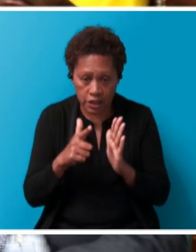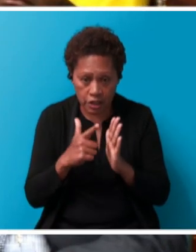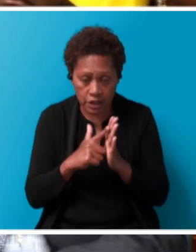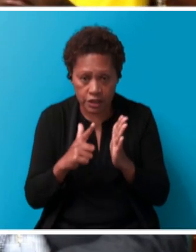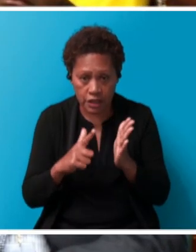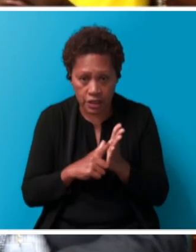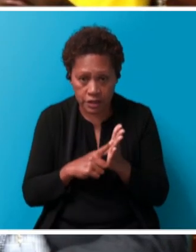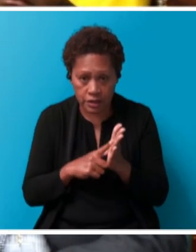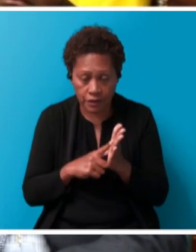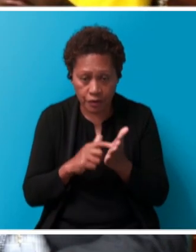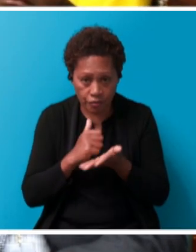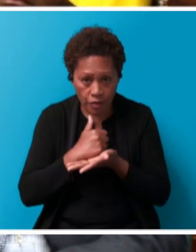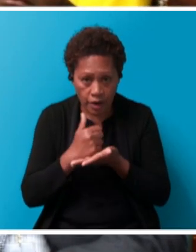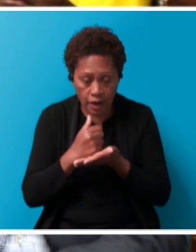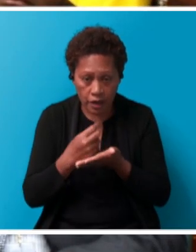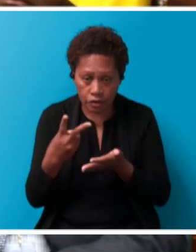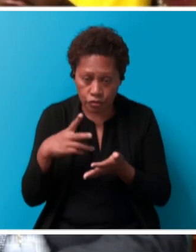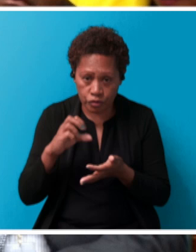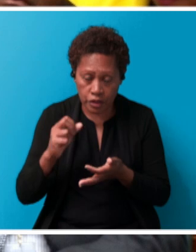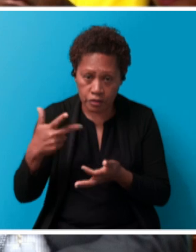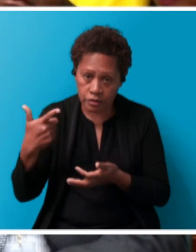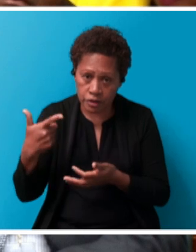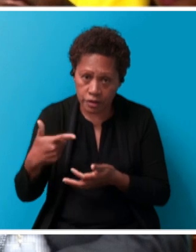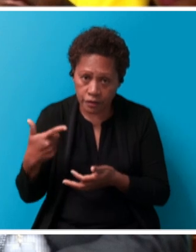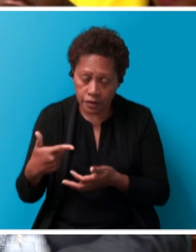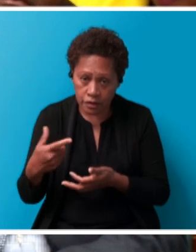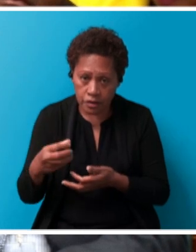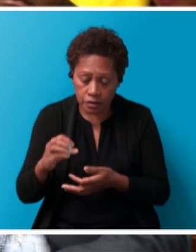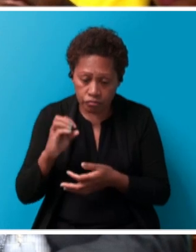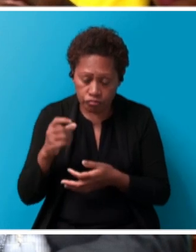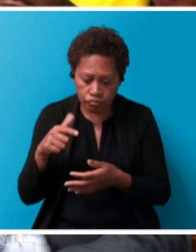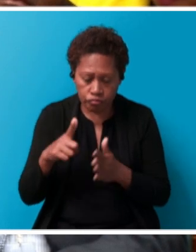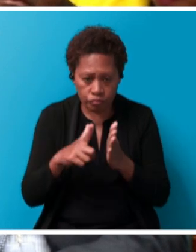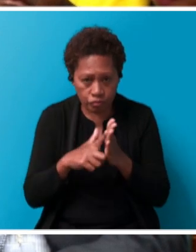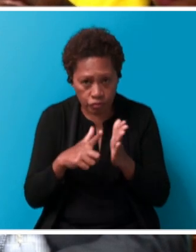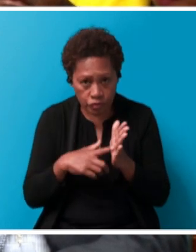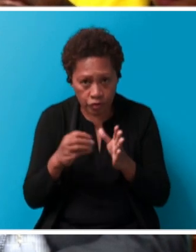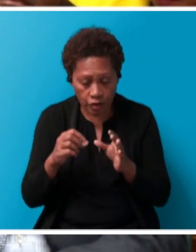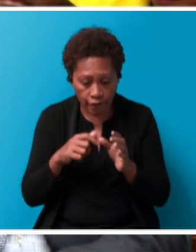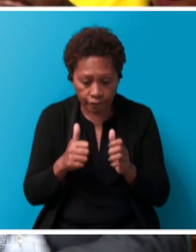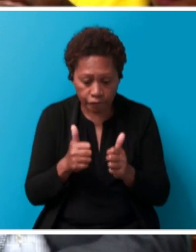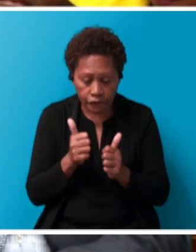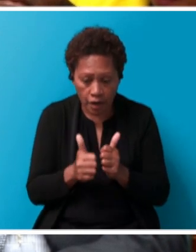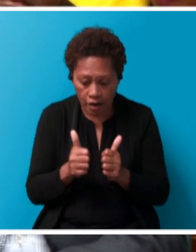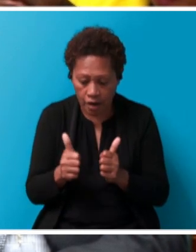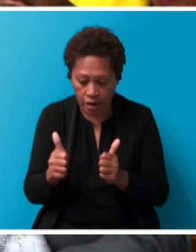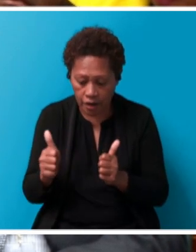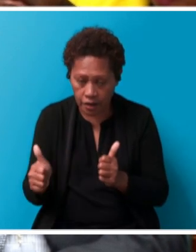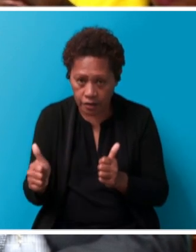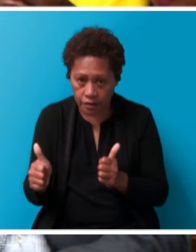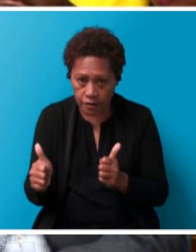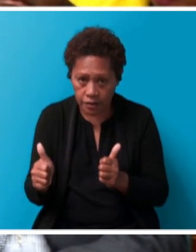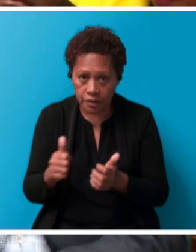2017. It generally found that current laws and institutional arrangements do not adequately support